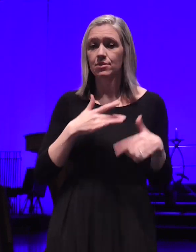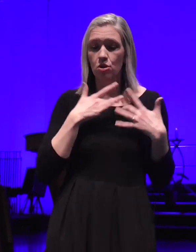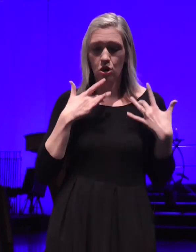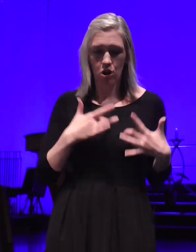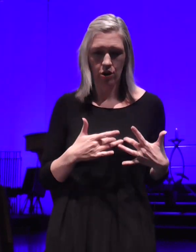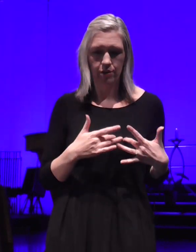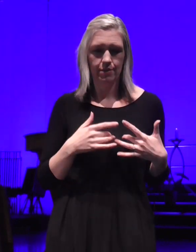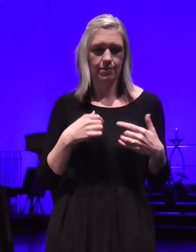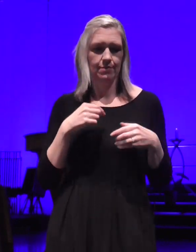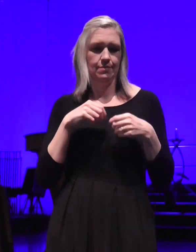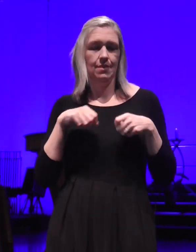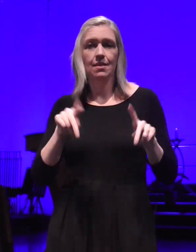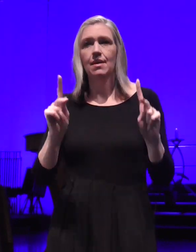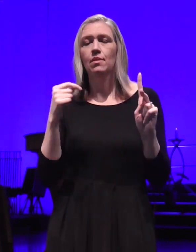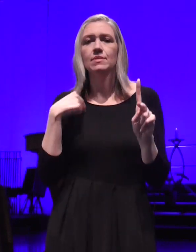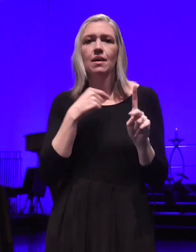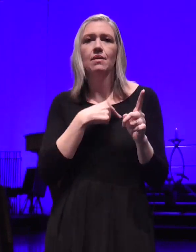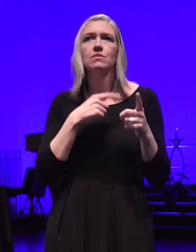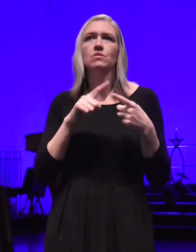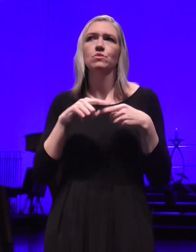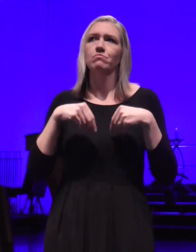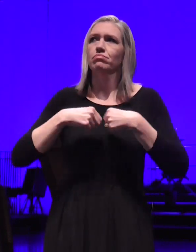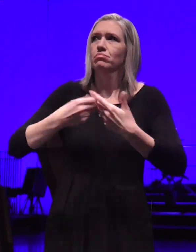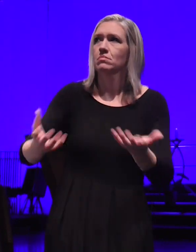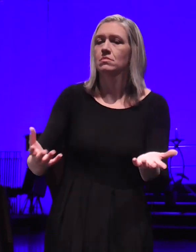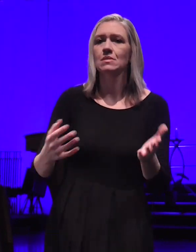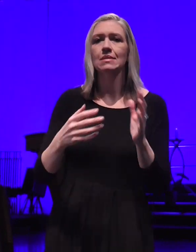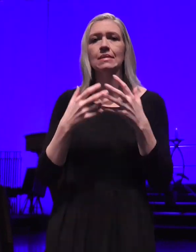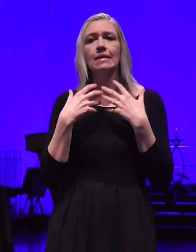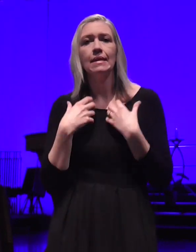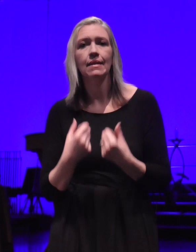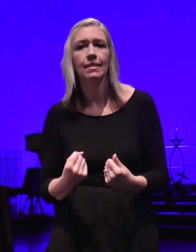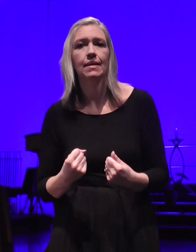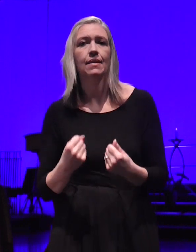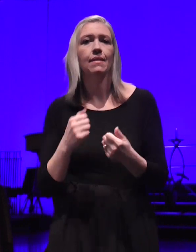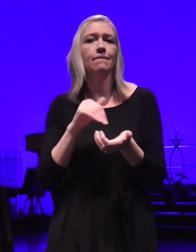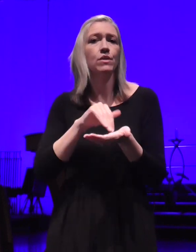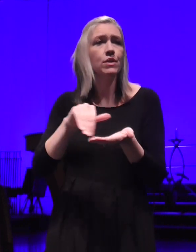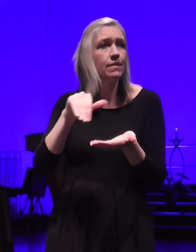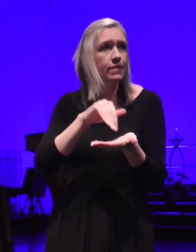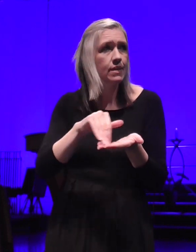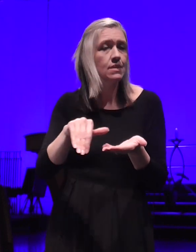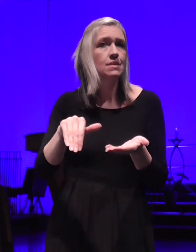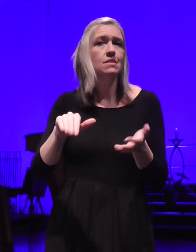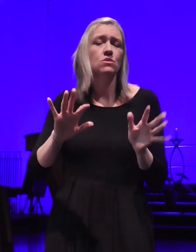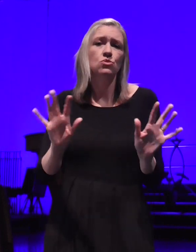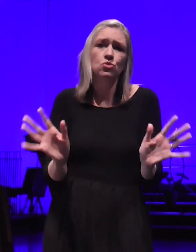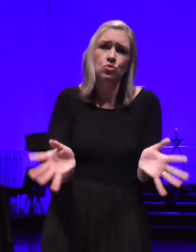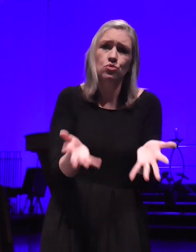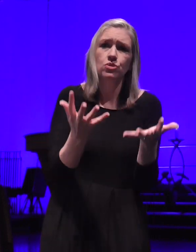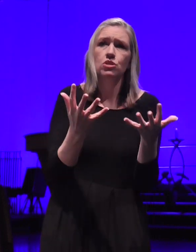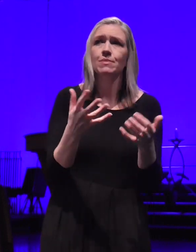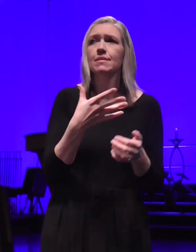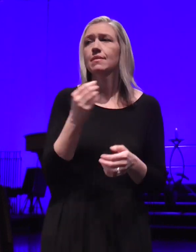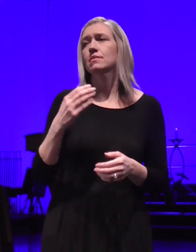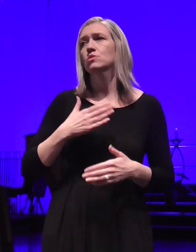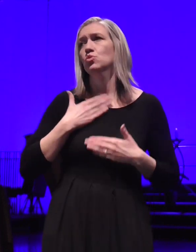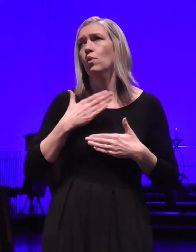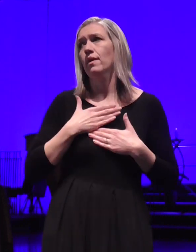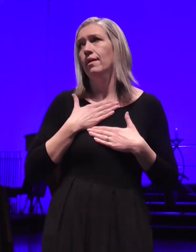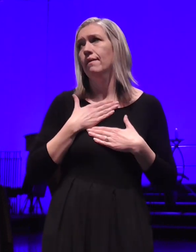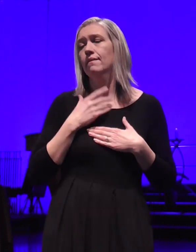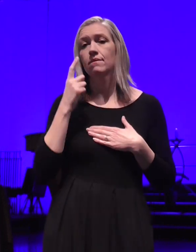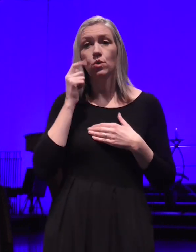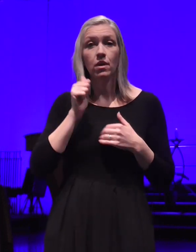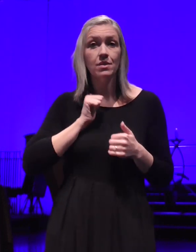in it allow us to be beacons of healing, of forgiveness, of nourishment, and of joy